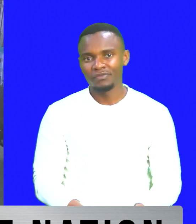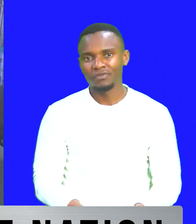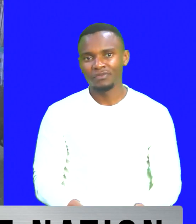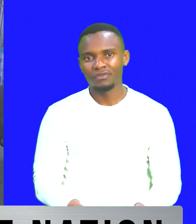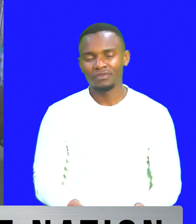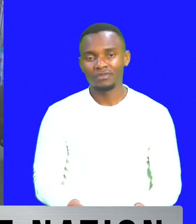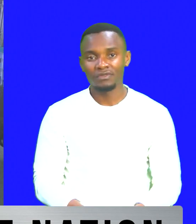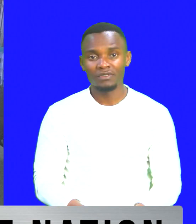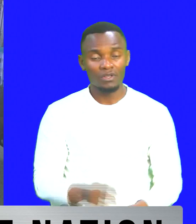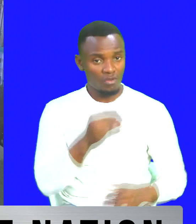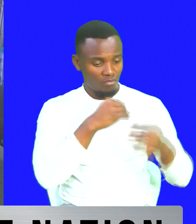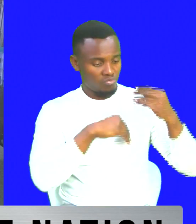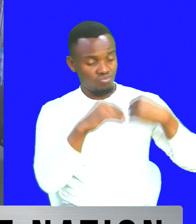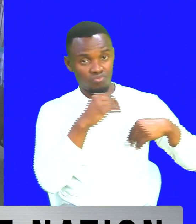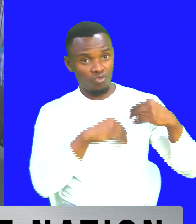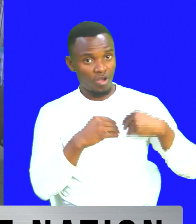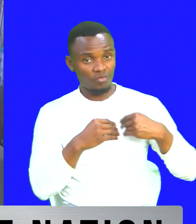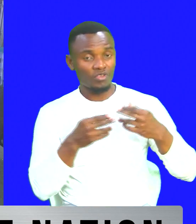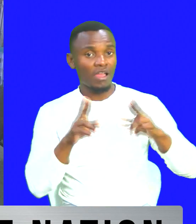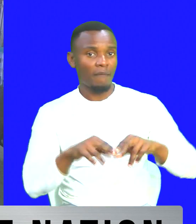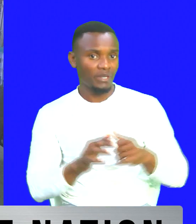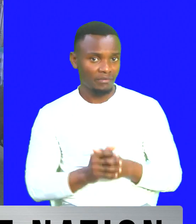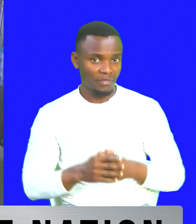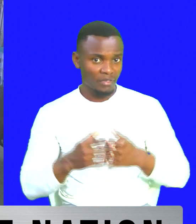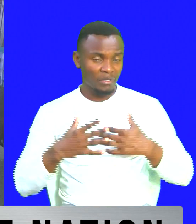Jonah, corruption is happening. Trips